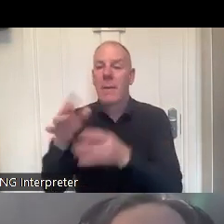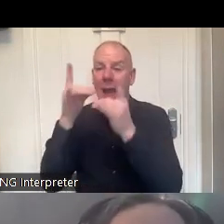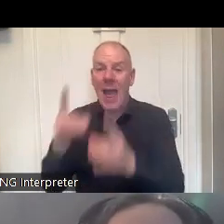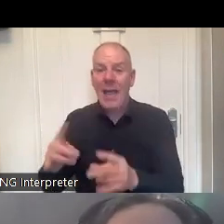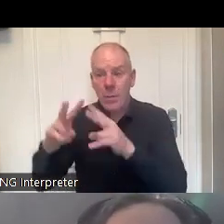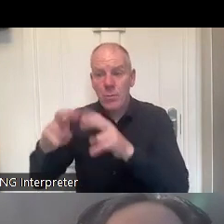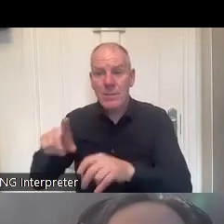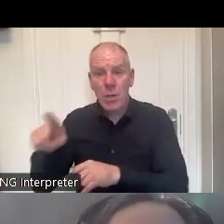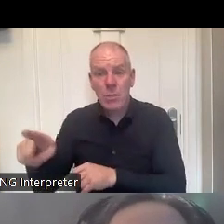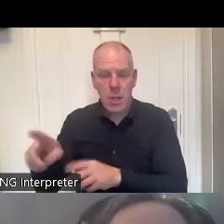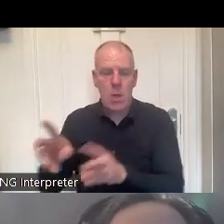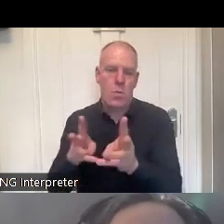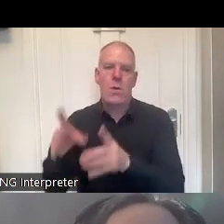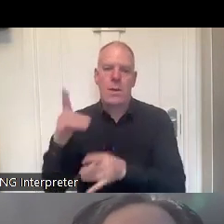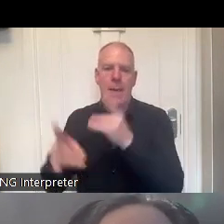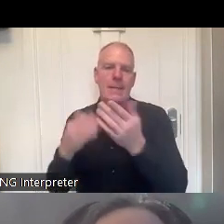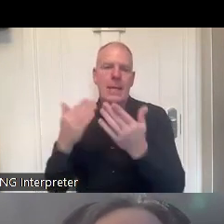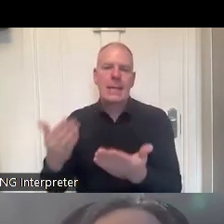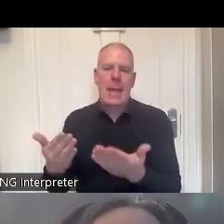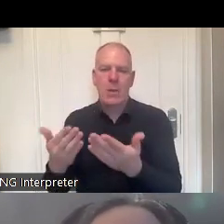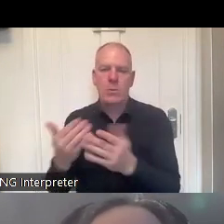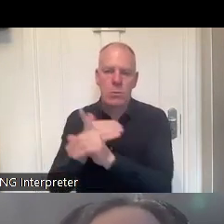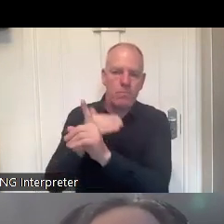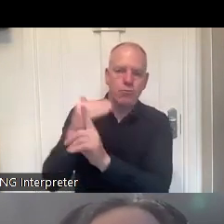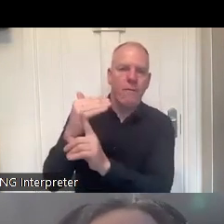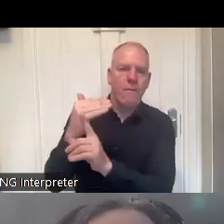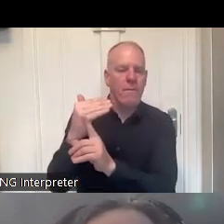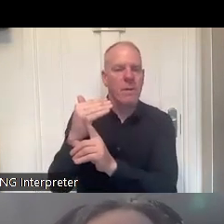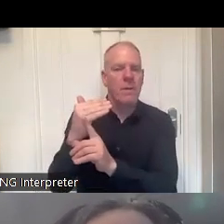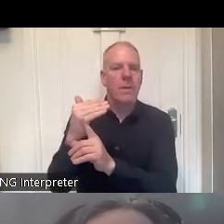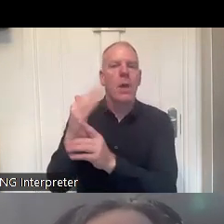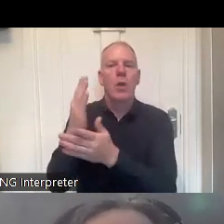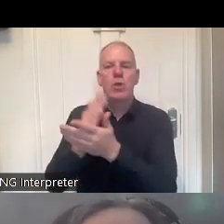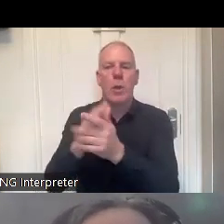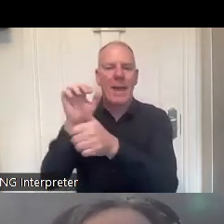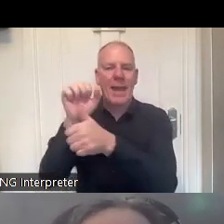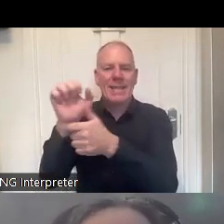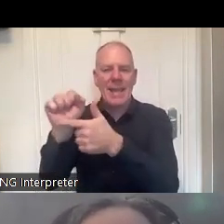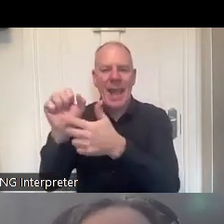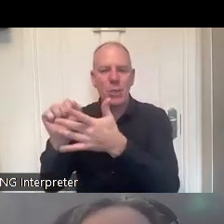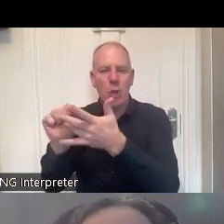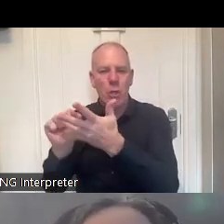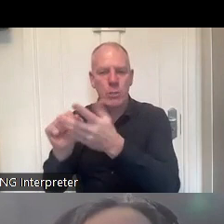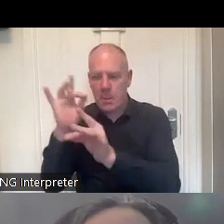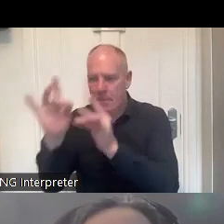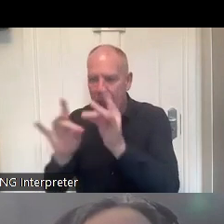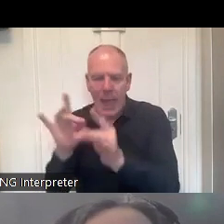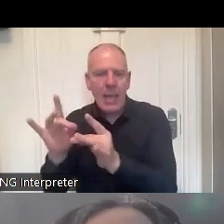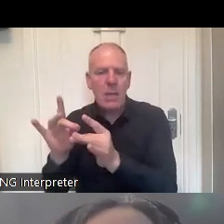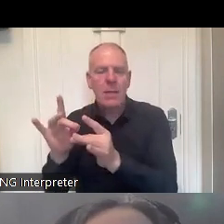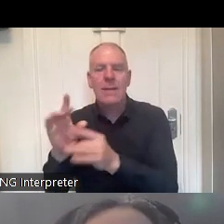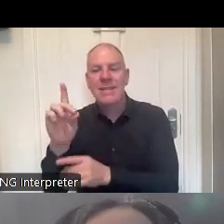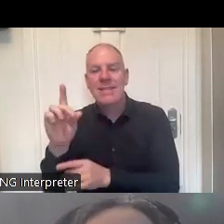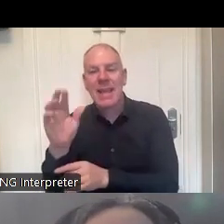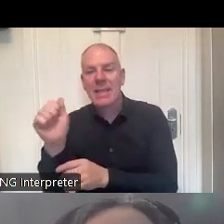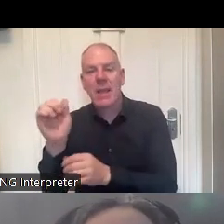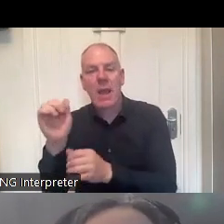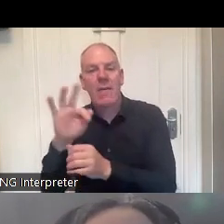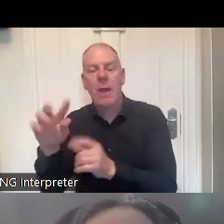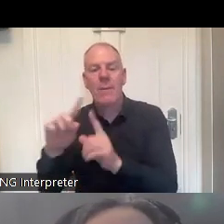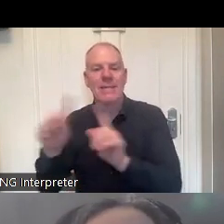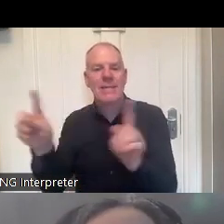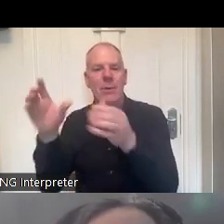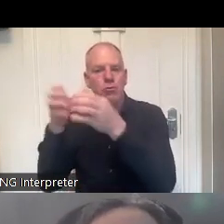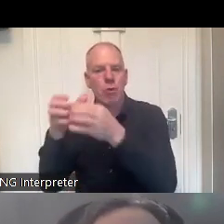going on to develop sets of indicators, core data for different groups, including older